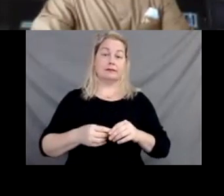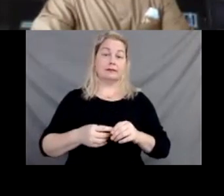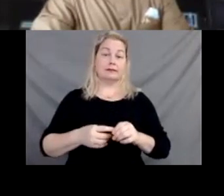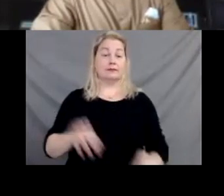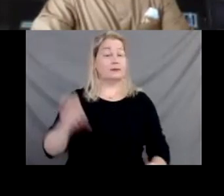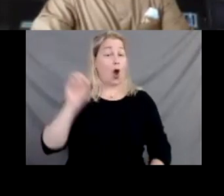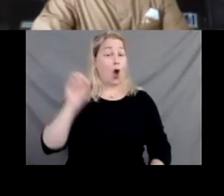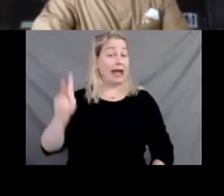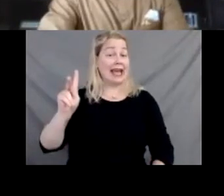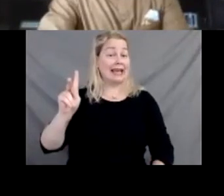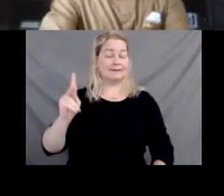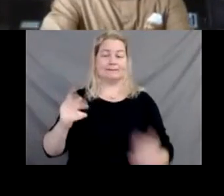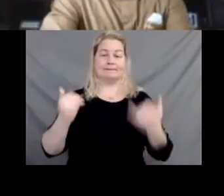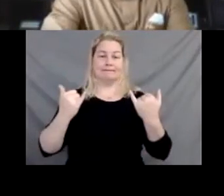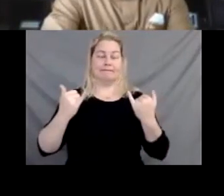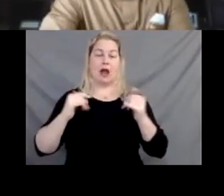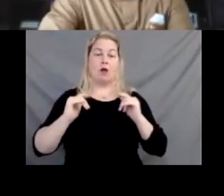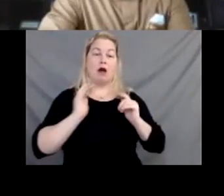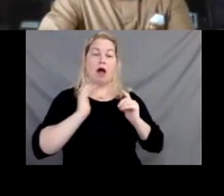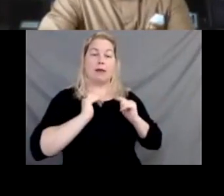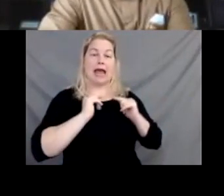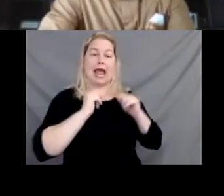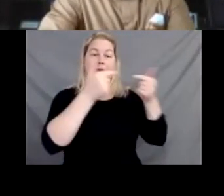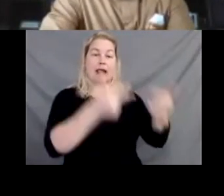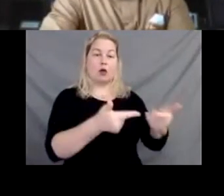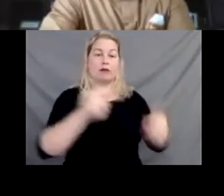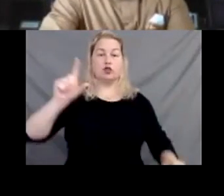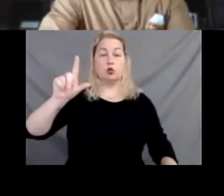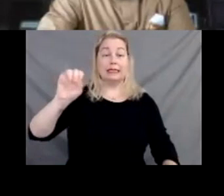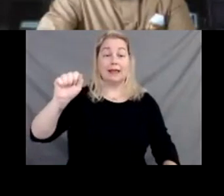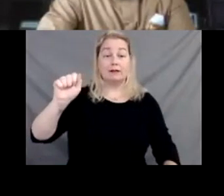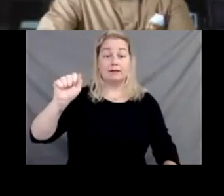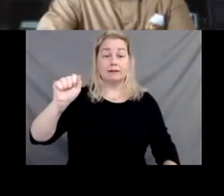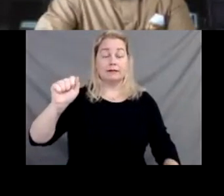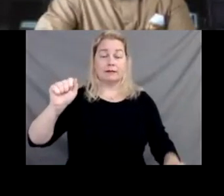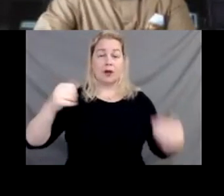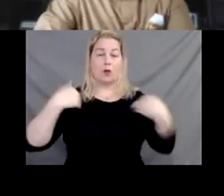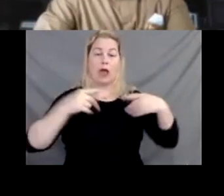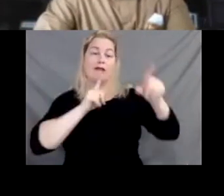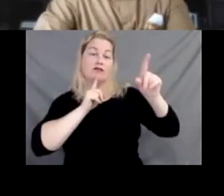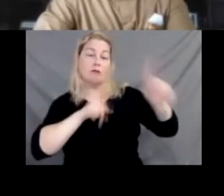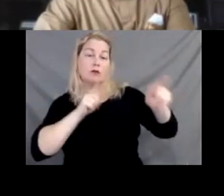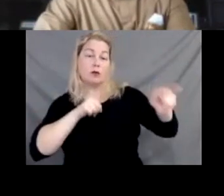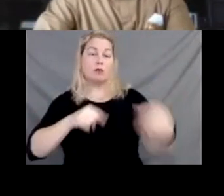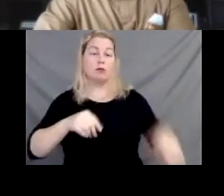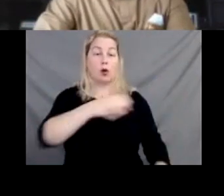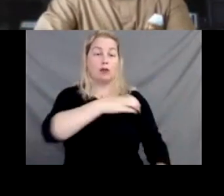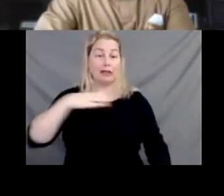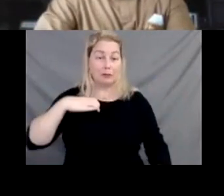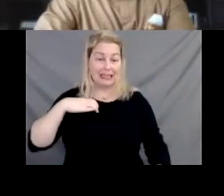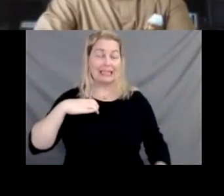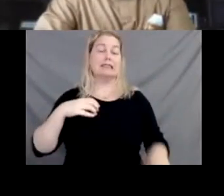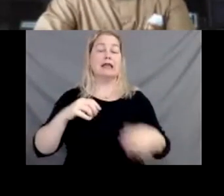Okay, I'm going to hand things back over to Lisa. We have some reports from committees next, and then a few